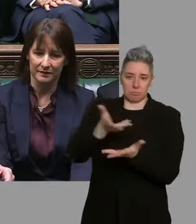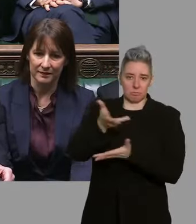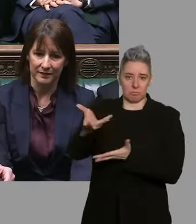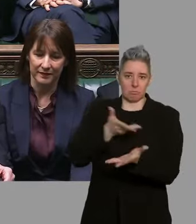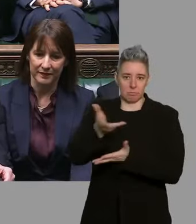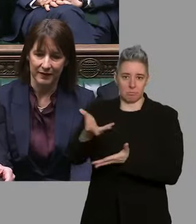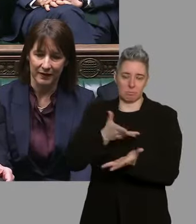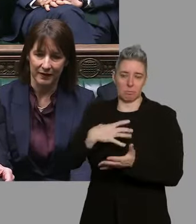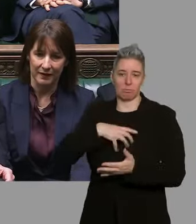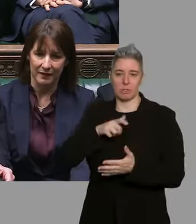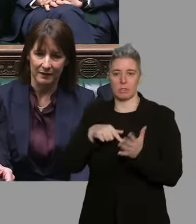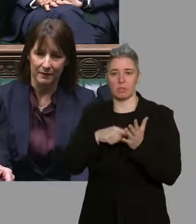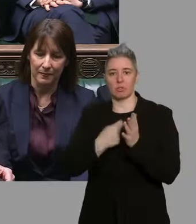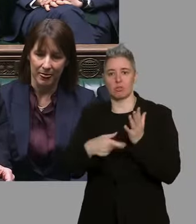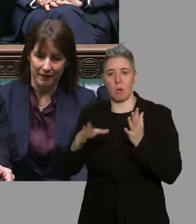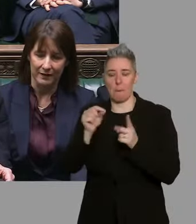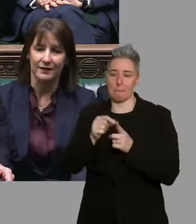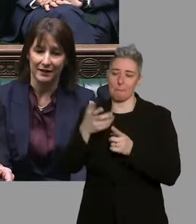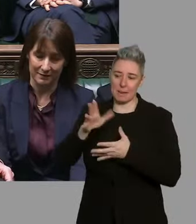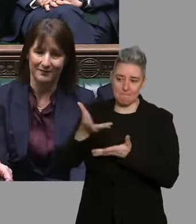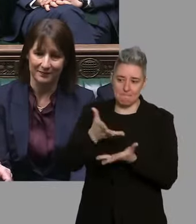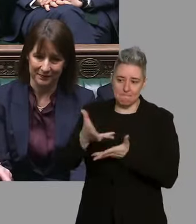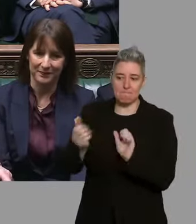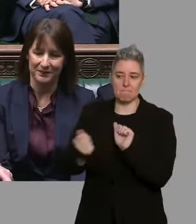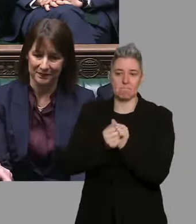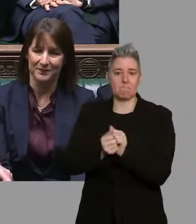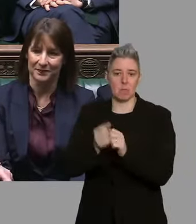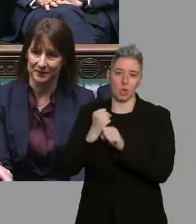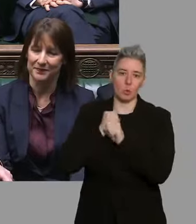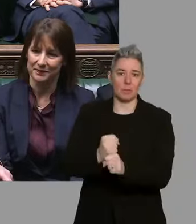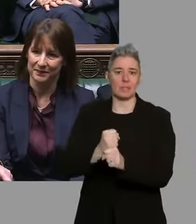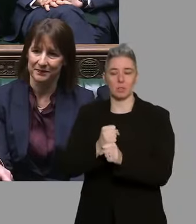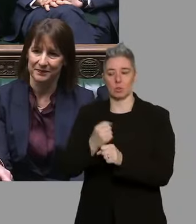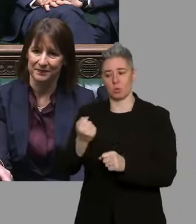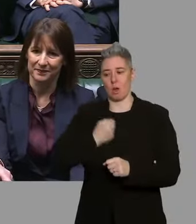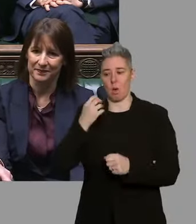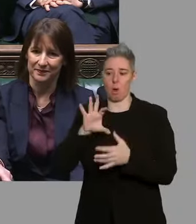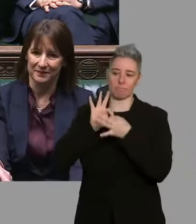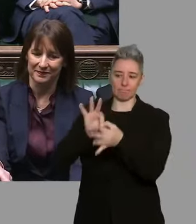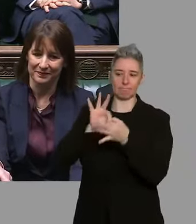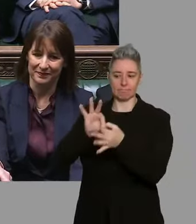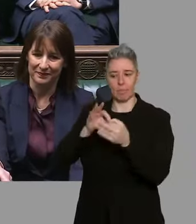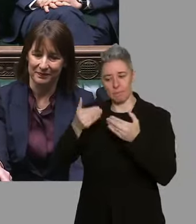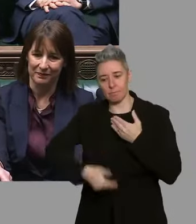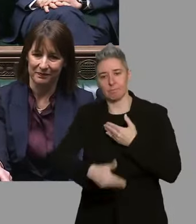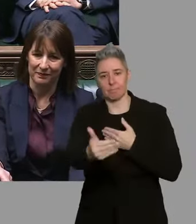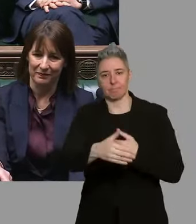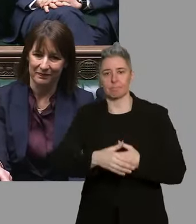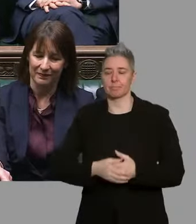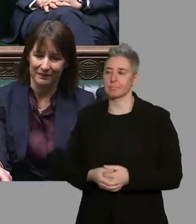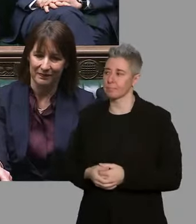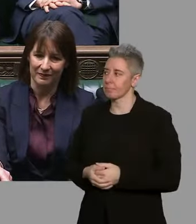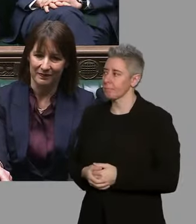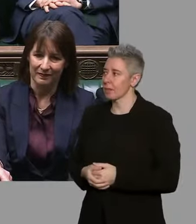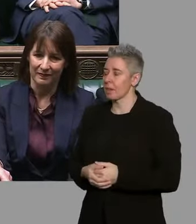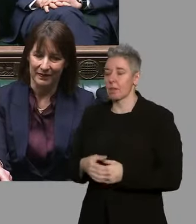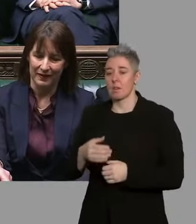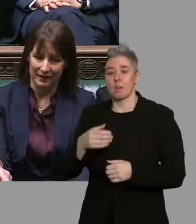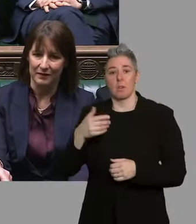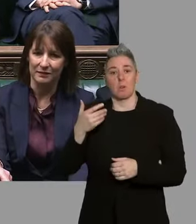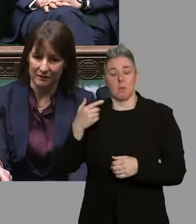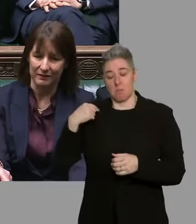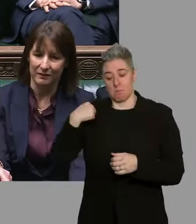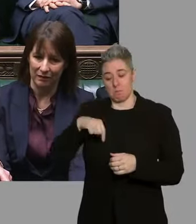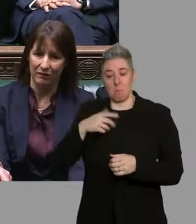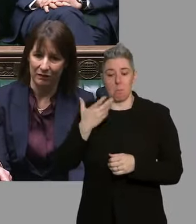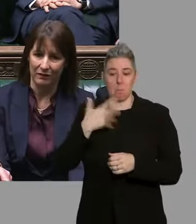we launched our AI Opportunities Action Plan, which will ensure we seize the opportunities of AI to benefit working people as part